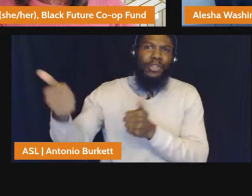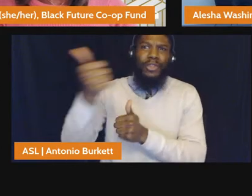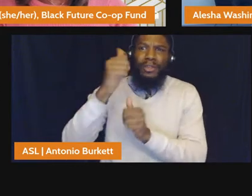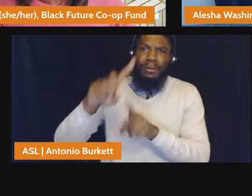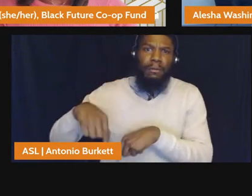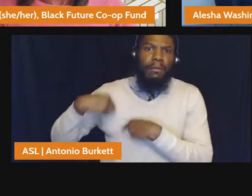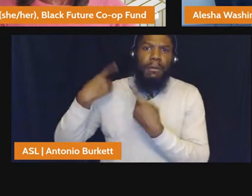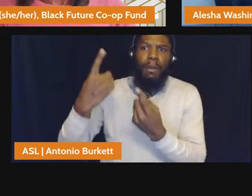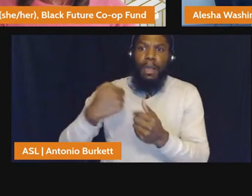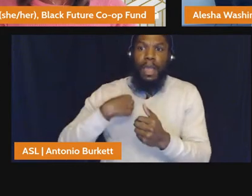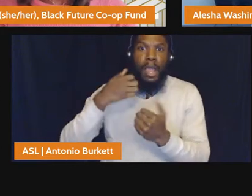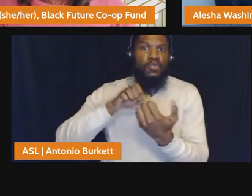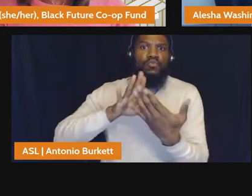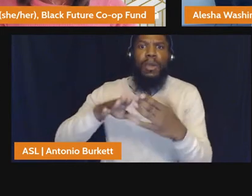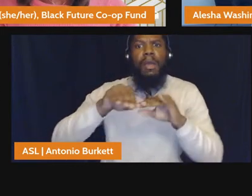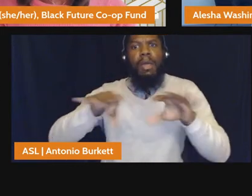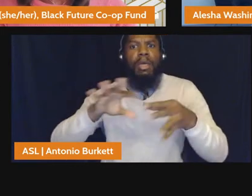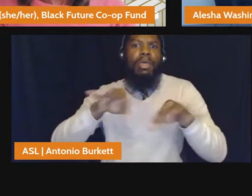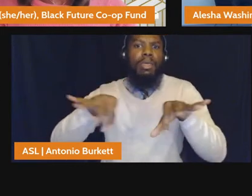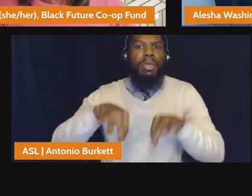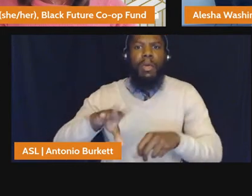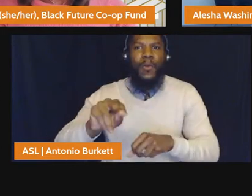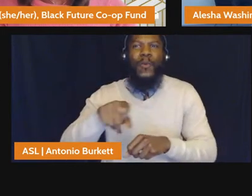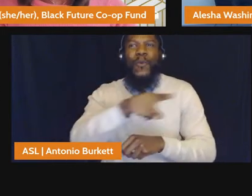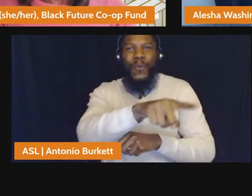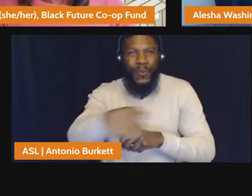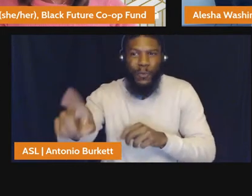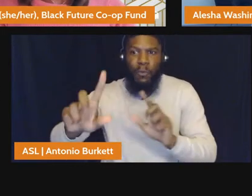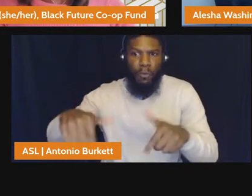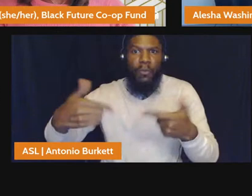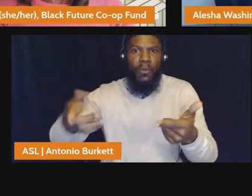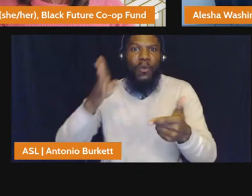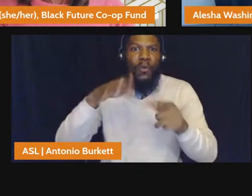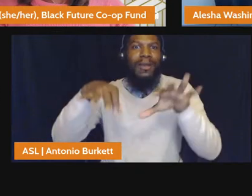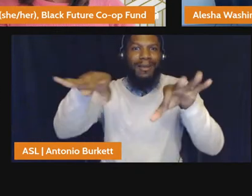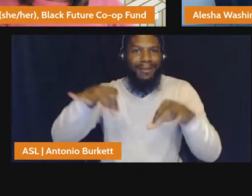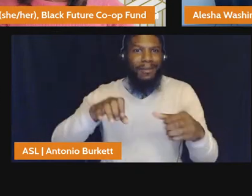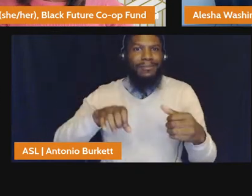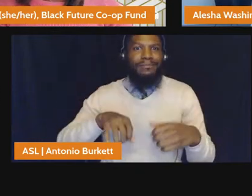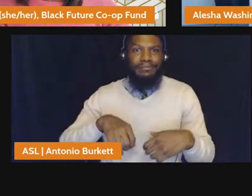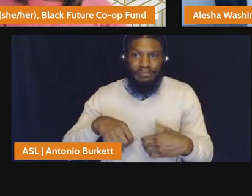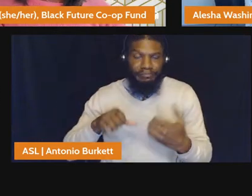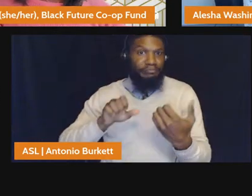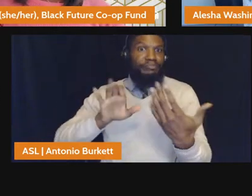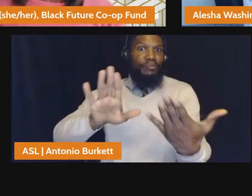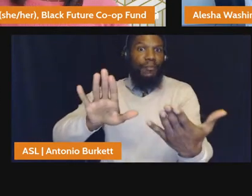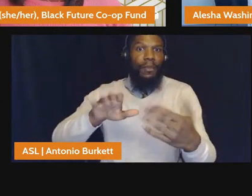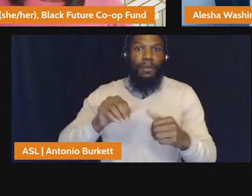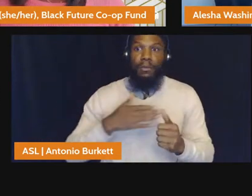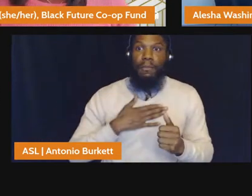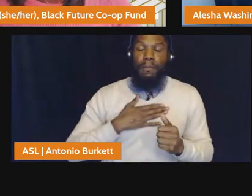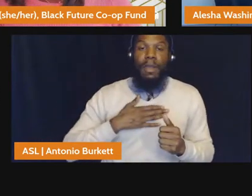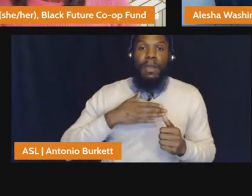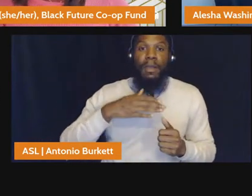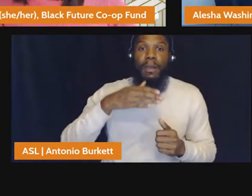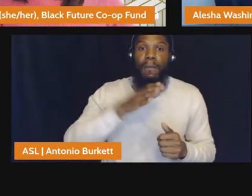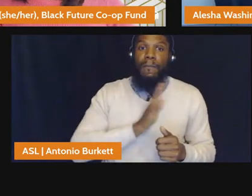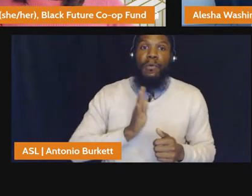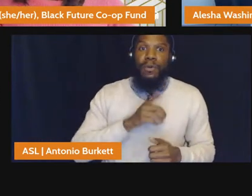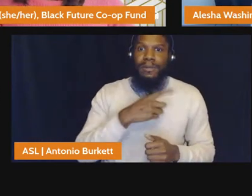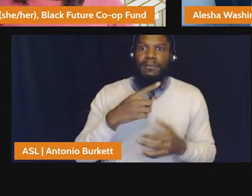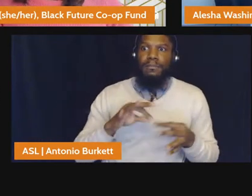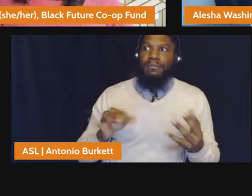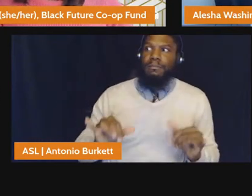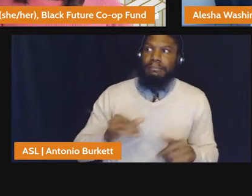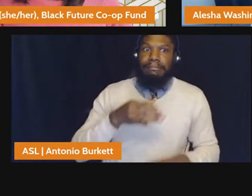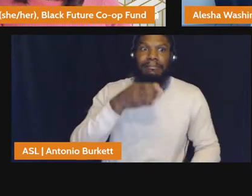address it. You are going to address it. And my board, God bless them, stood up and said, okay, we understand that that's what we need to do. They'd done the work.